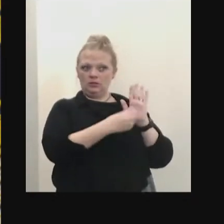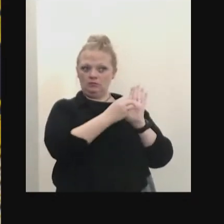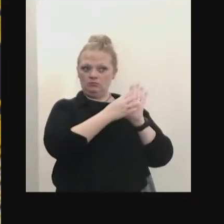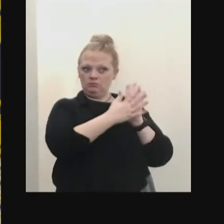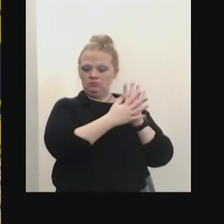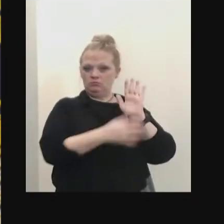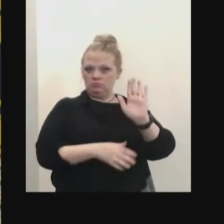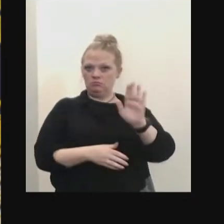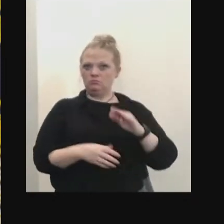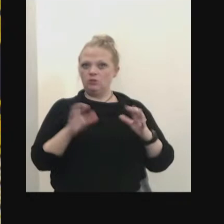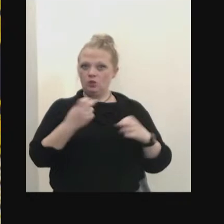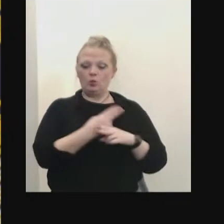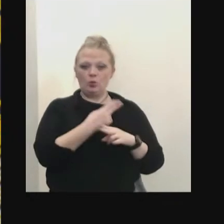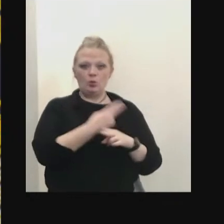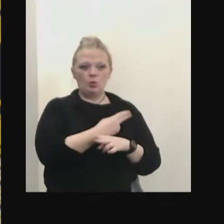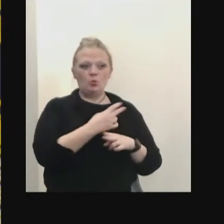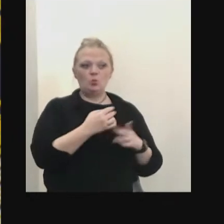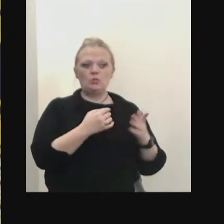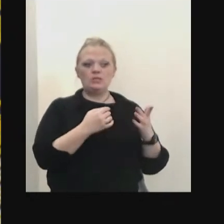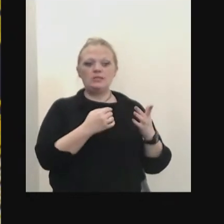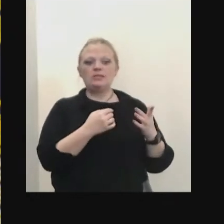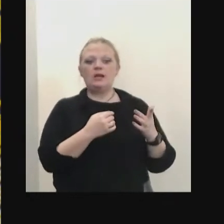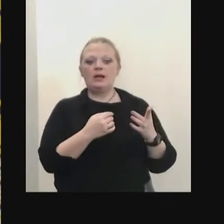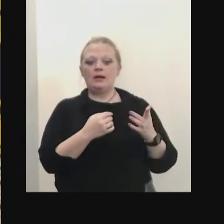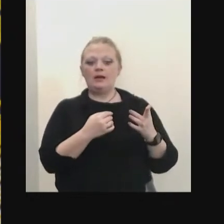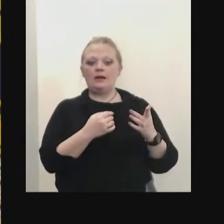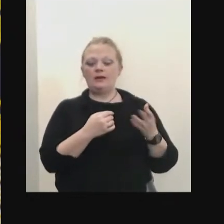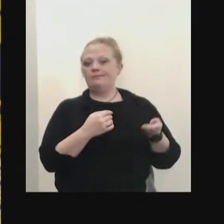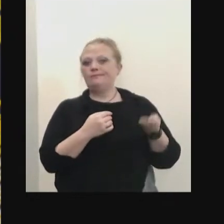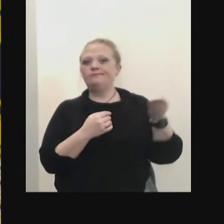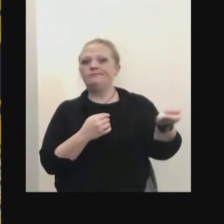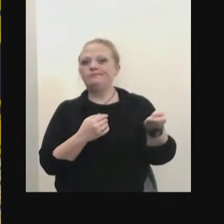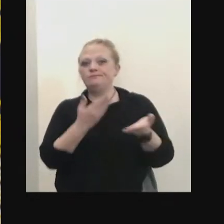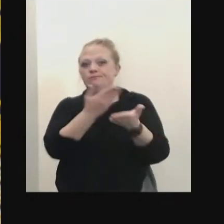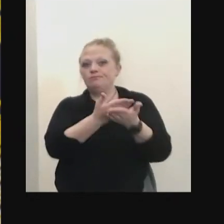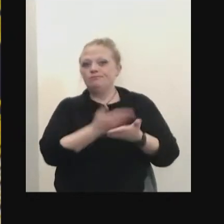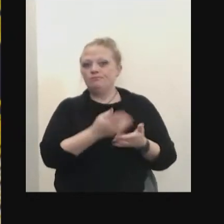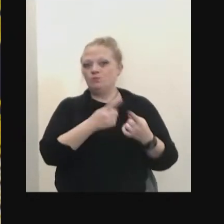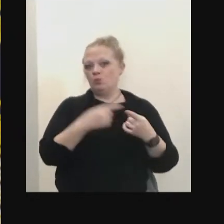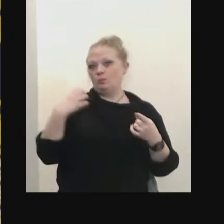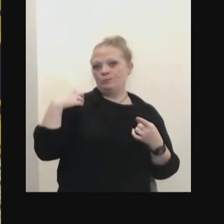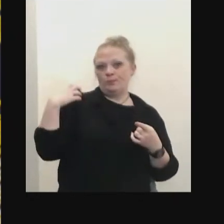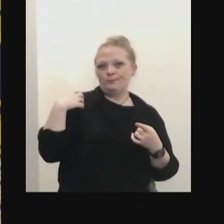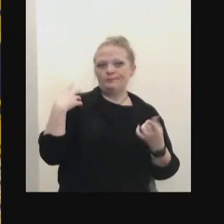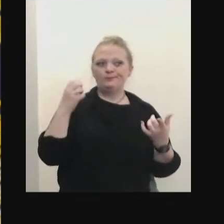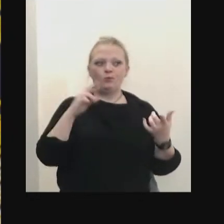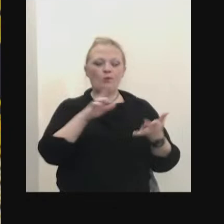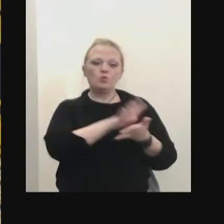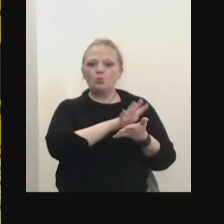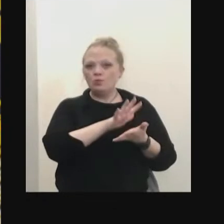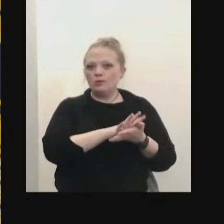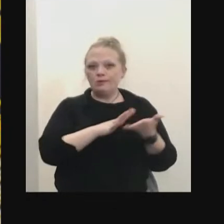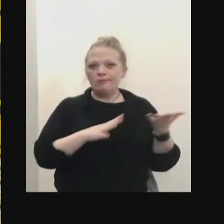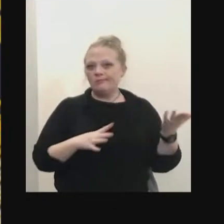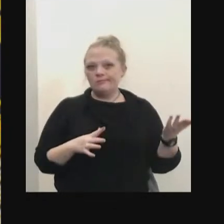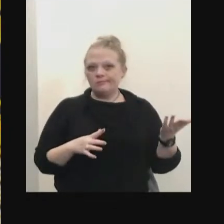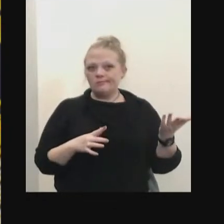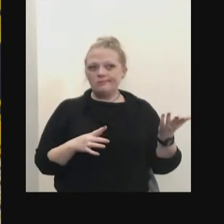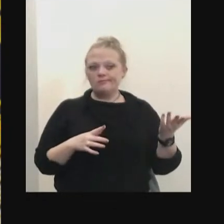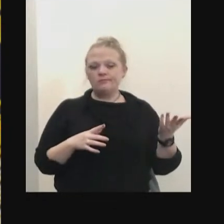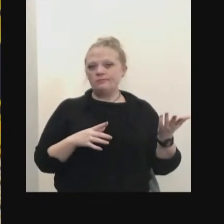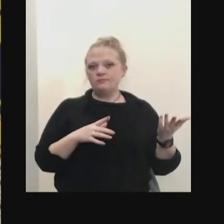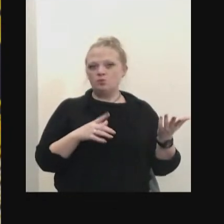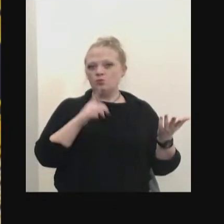that in terms if they need to provide documentation to their employers or to their school or to whoever.